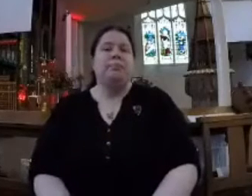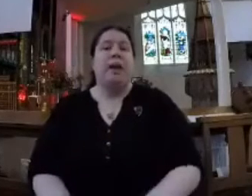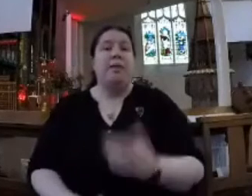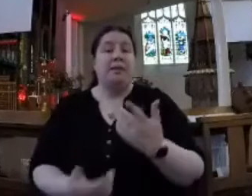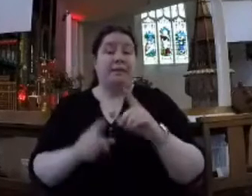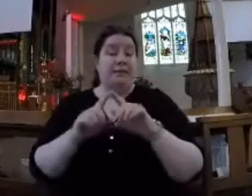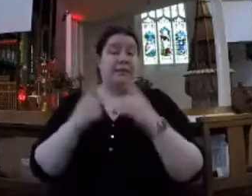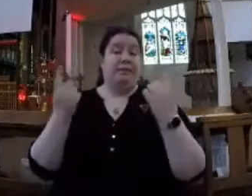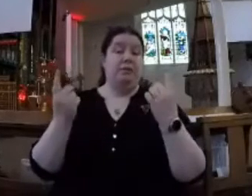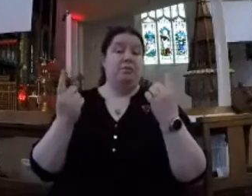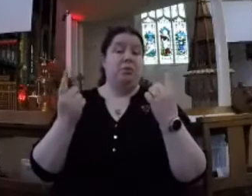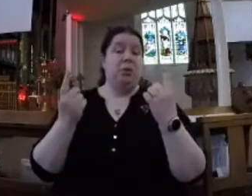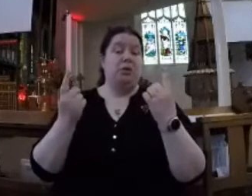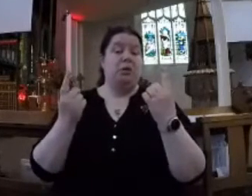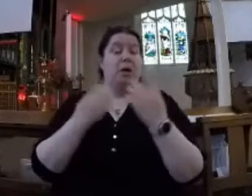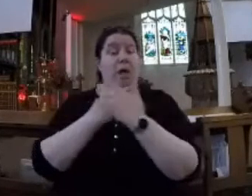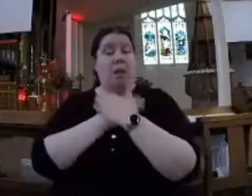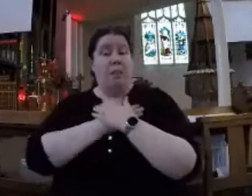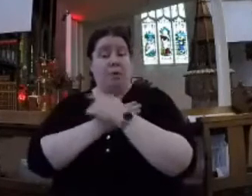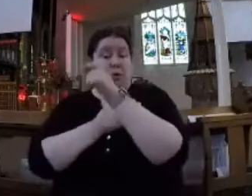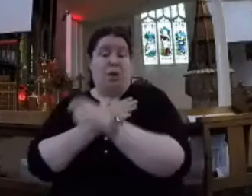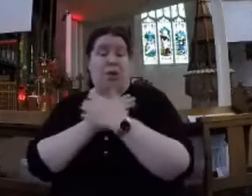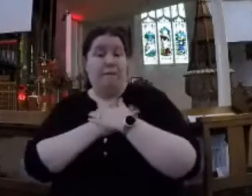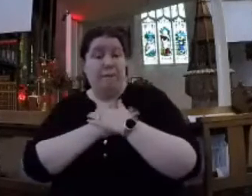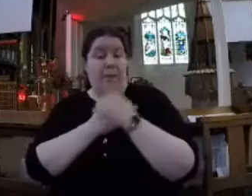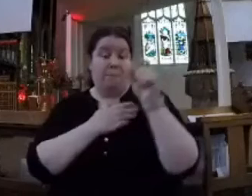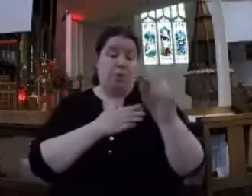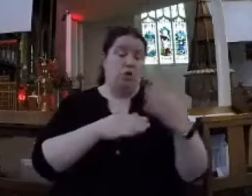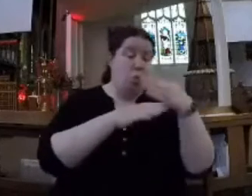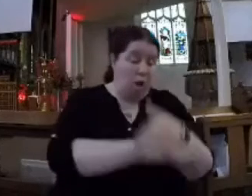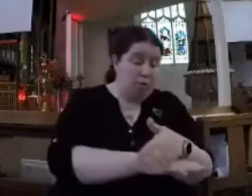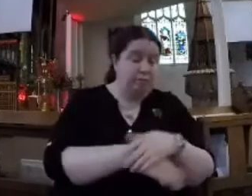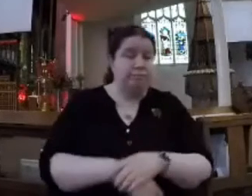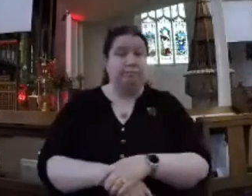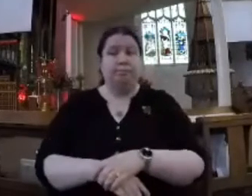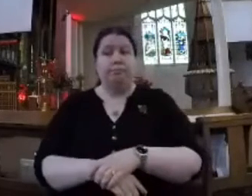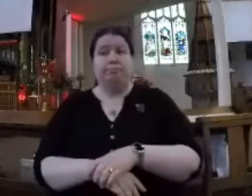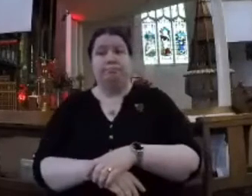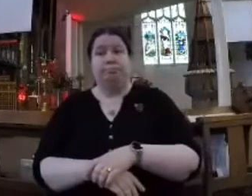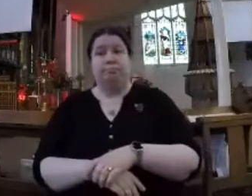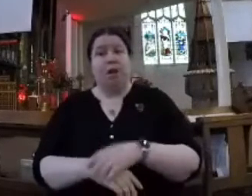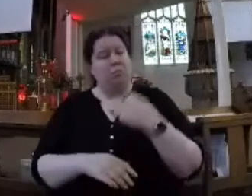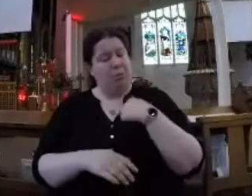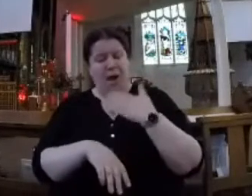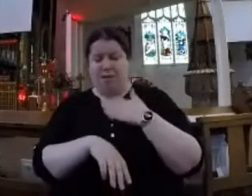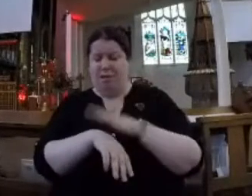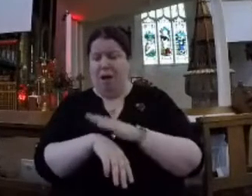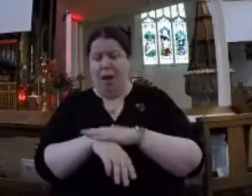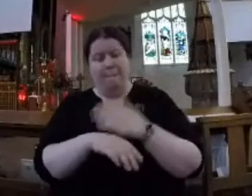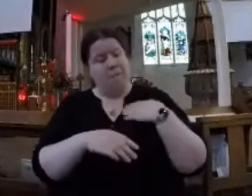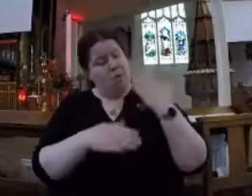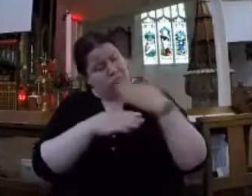lover and a worker. Do you know, I give my employer a lot of my time, a lot of